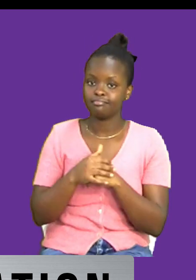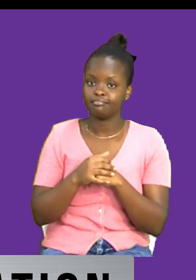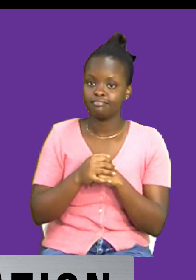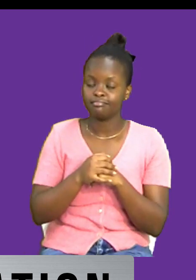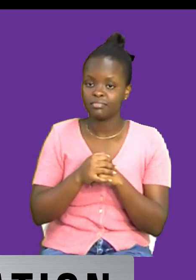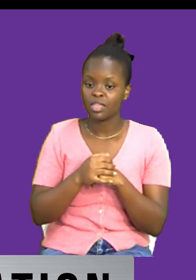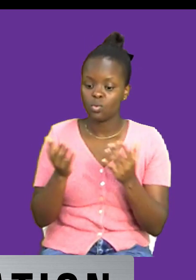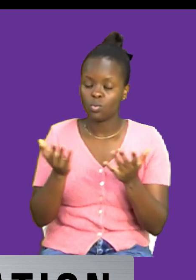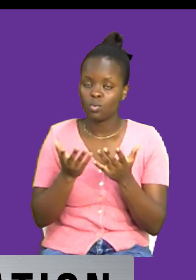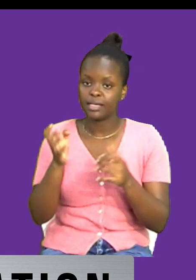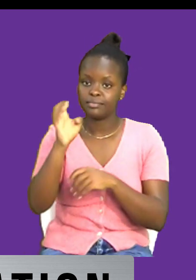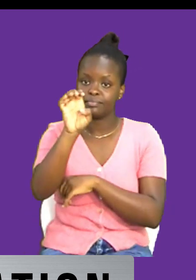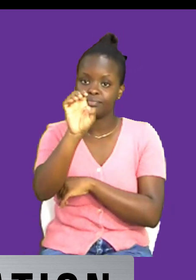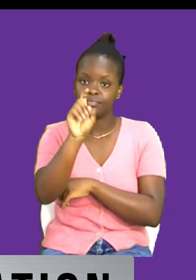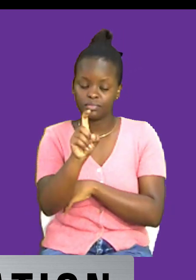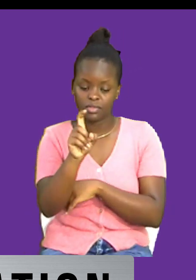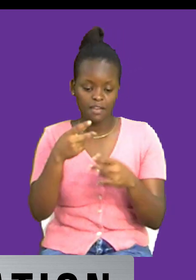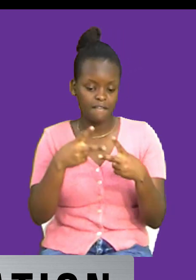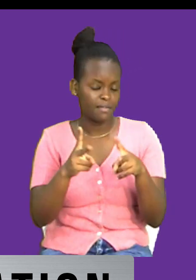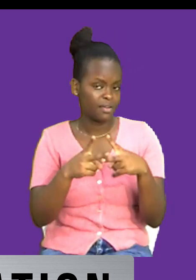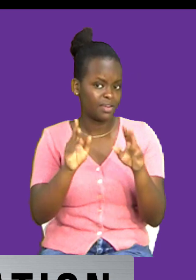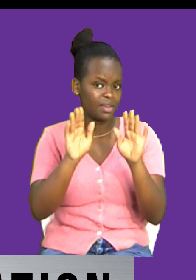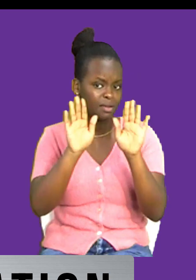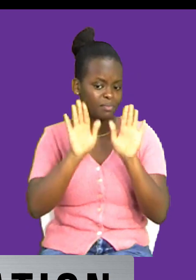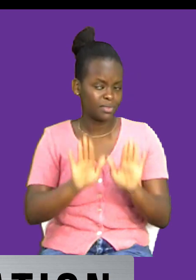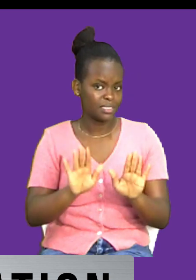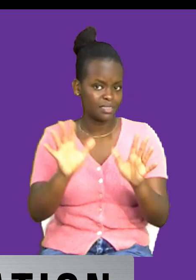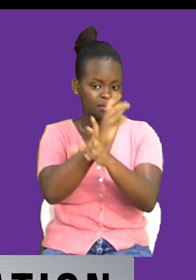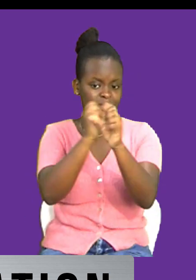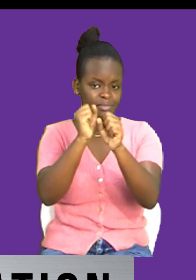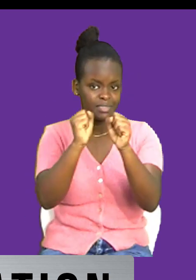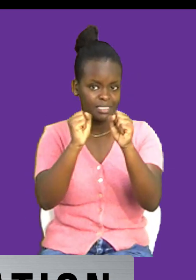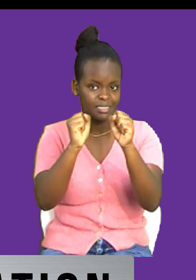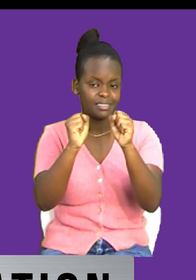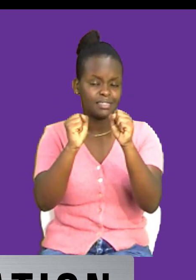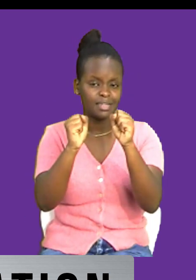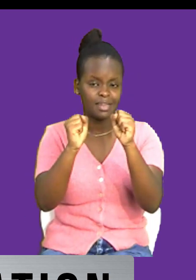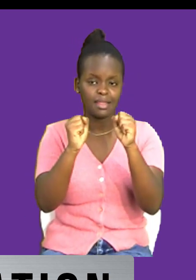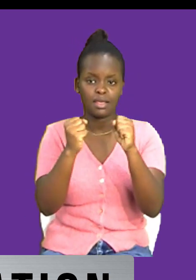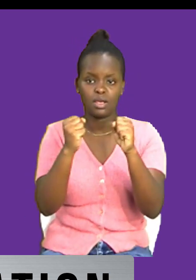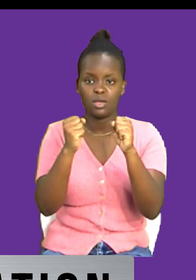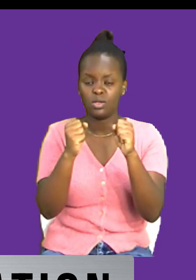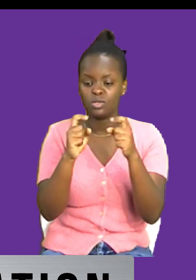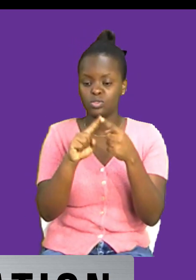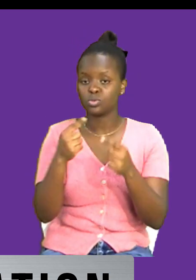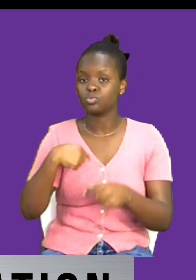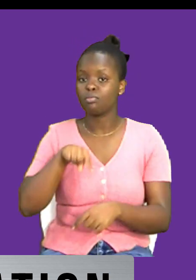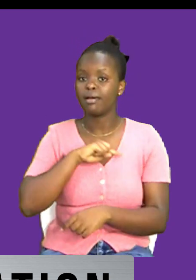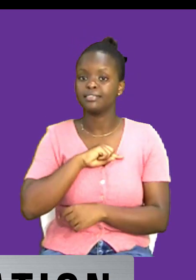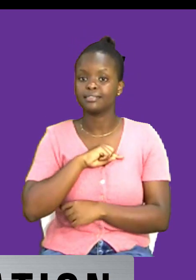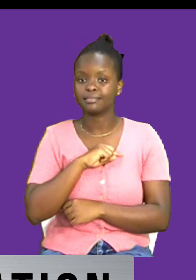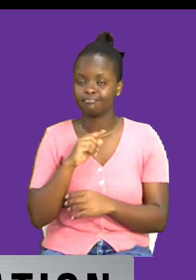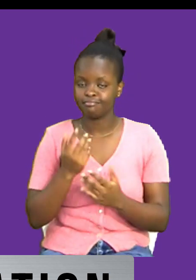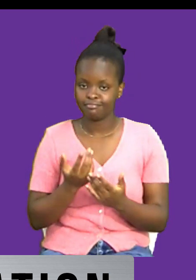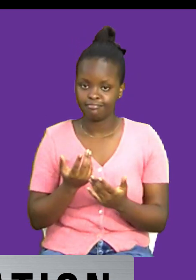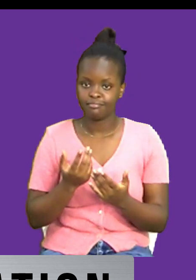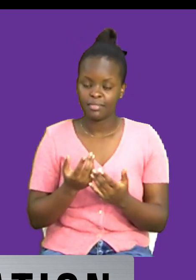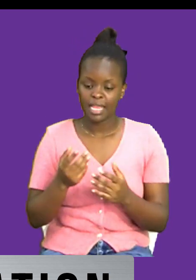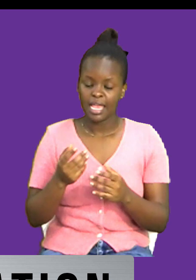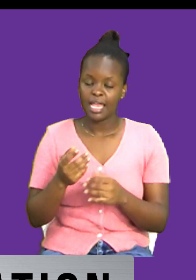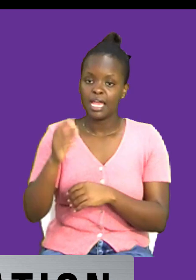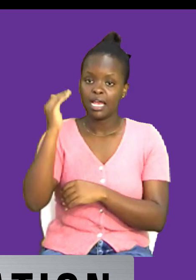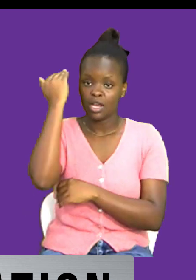executive, which is very important, the president is key to you and me? You agree that? Yes. The judiciary is very key